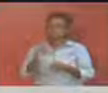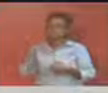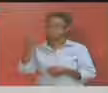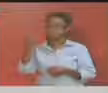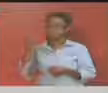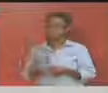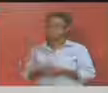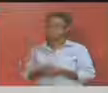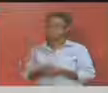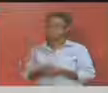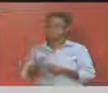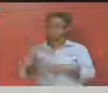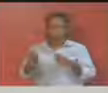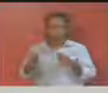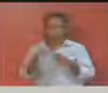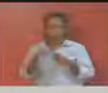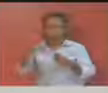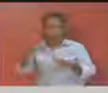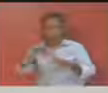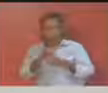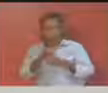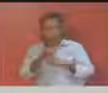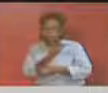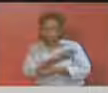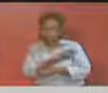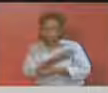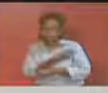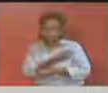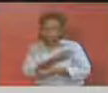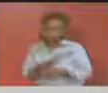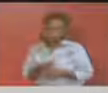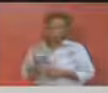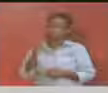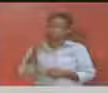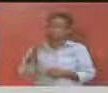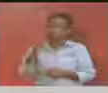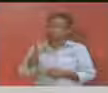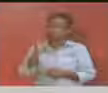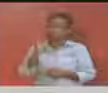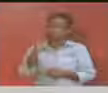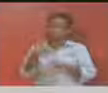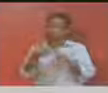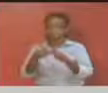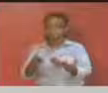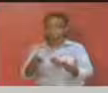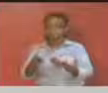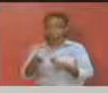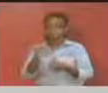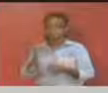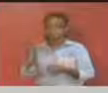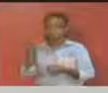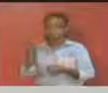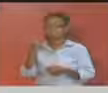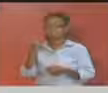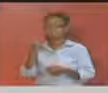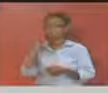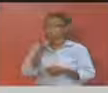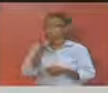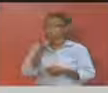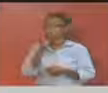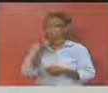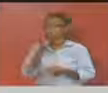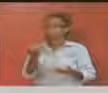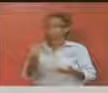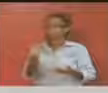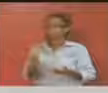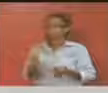are limited, we will be prioritizing certain groups of individuals based